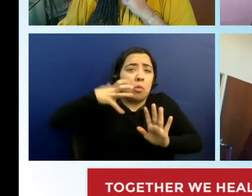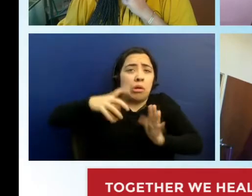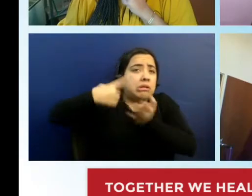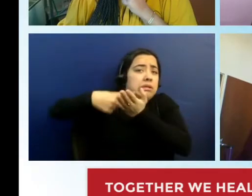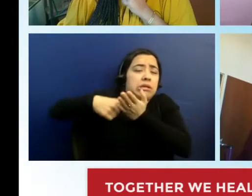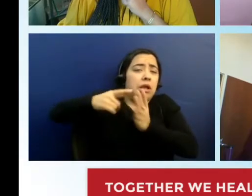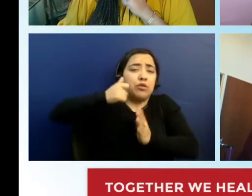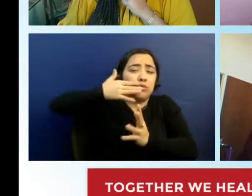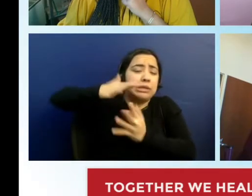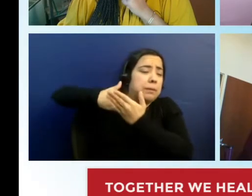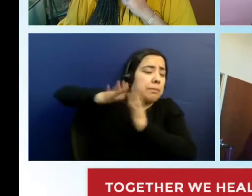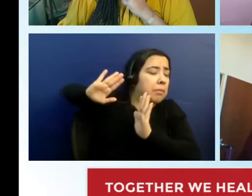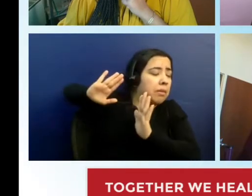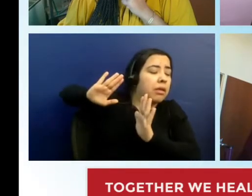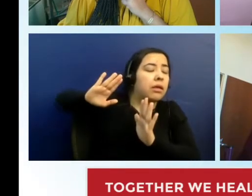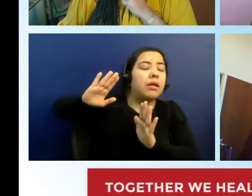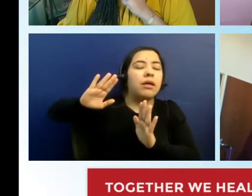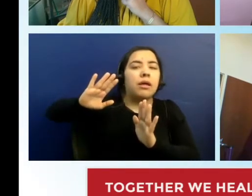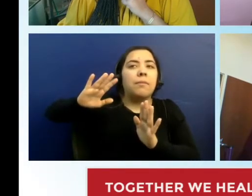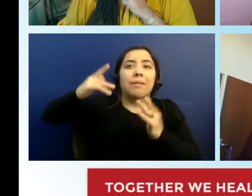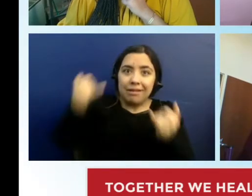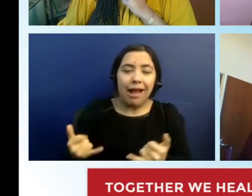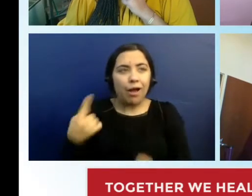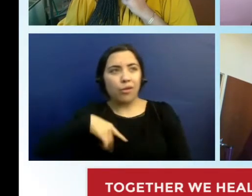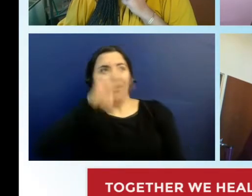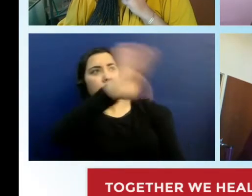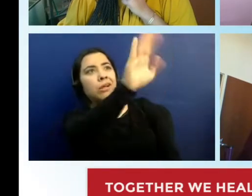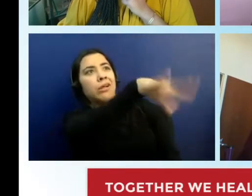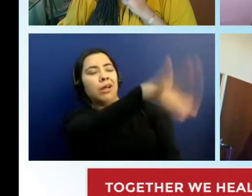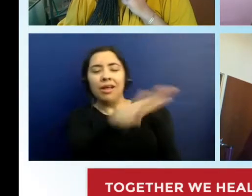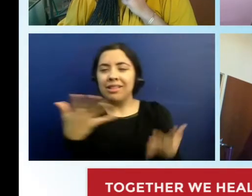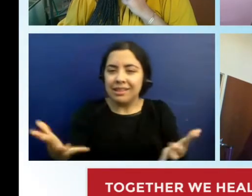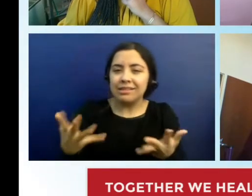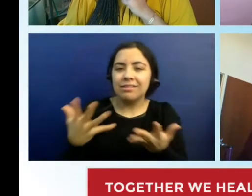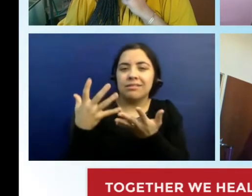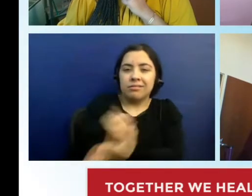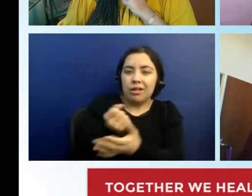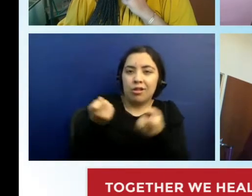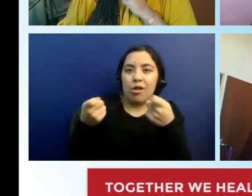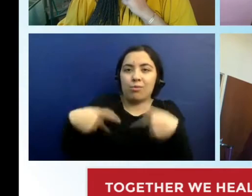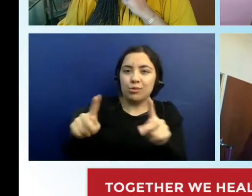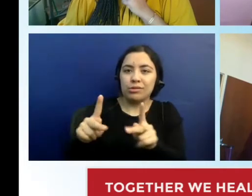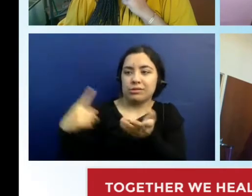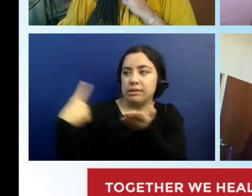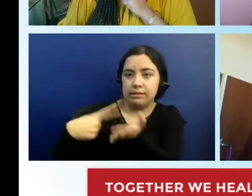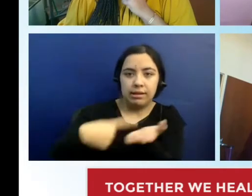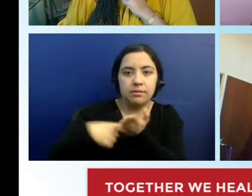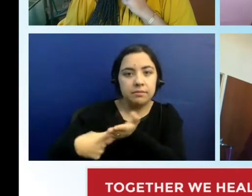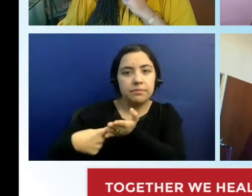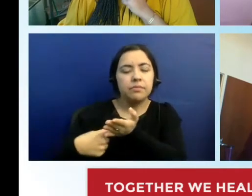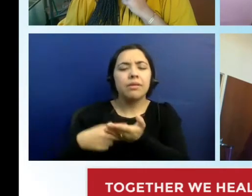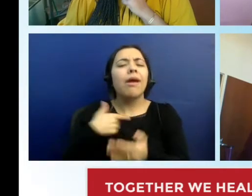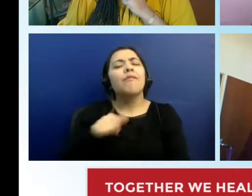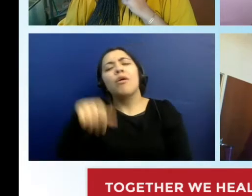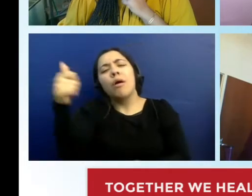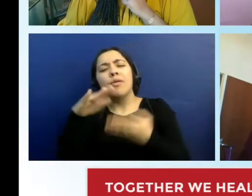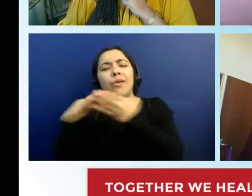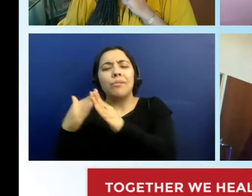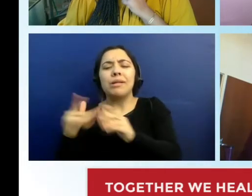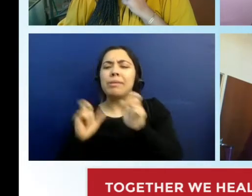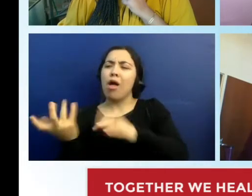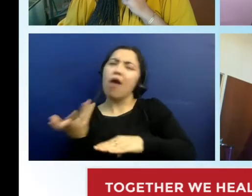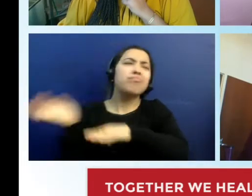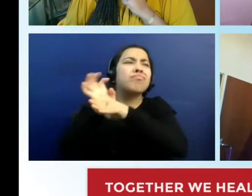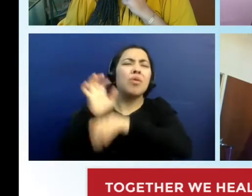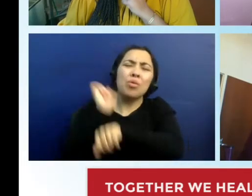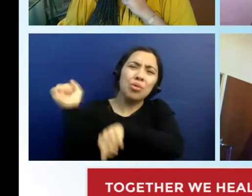to, but they are now because this was an opportunity. And then there are others where people are already on the front lines doing the